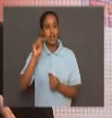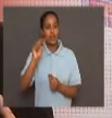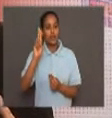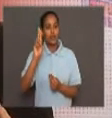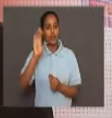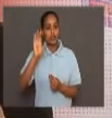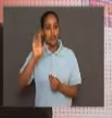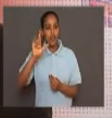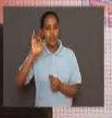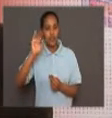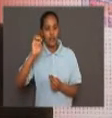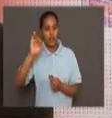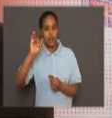acids.